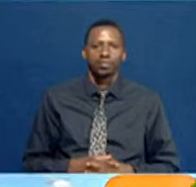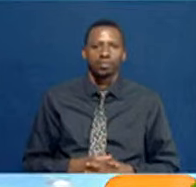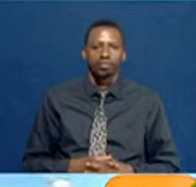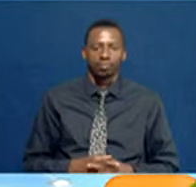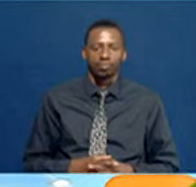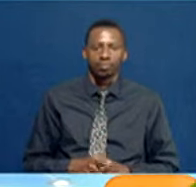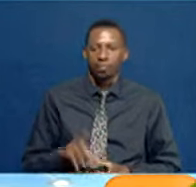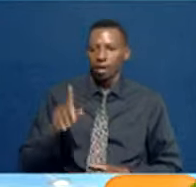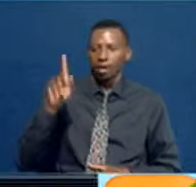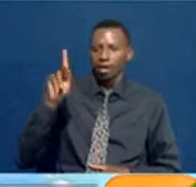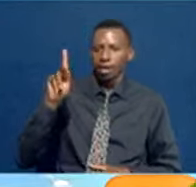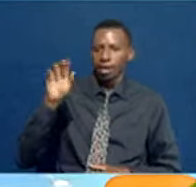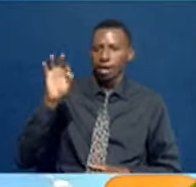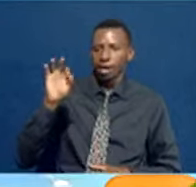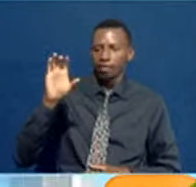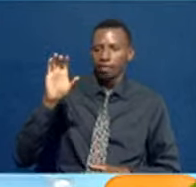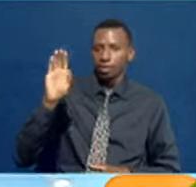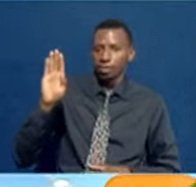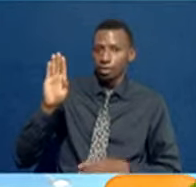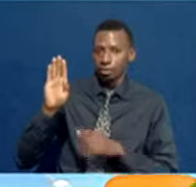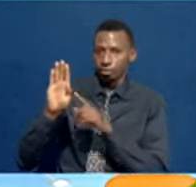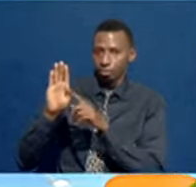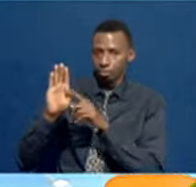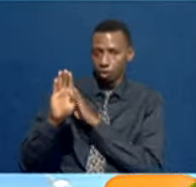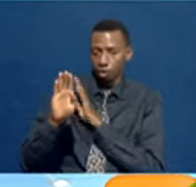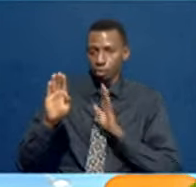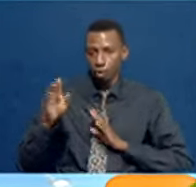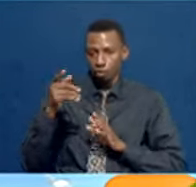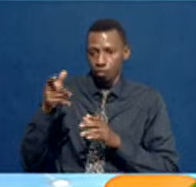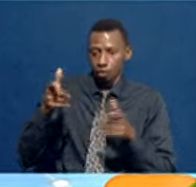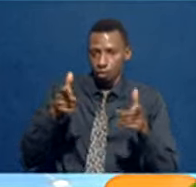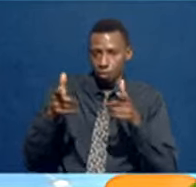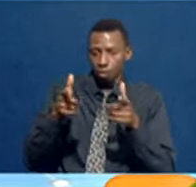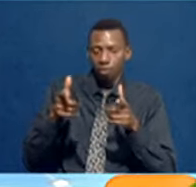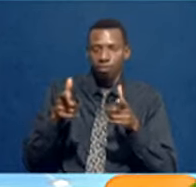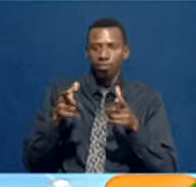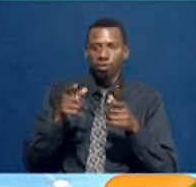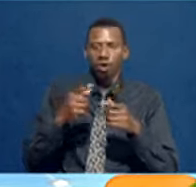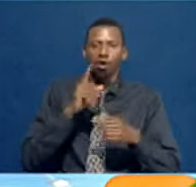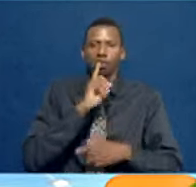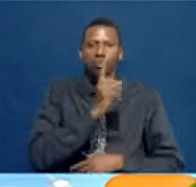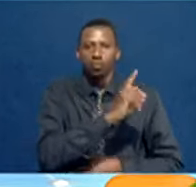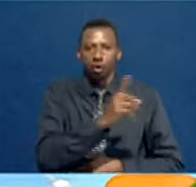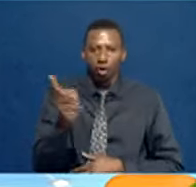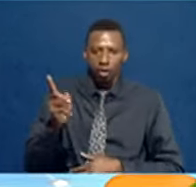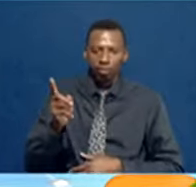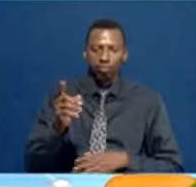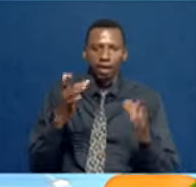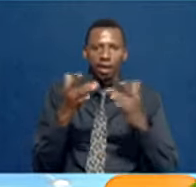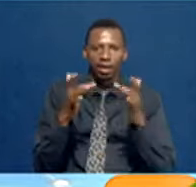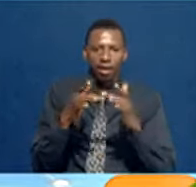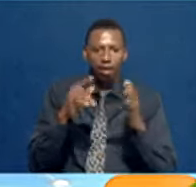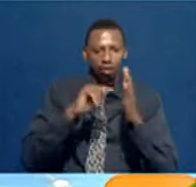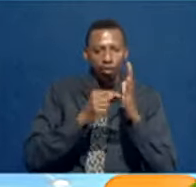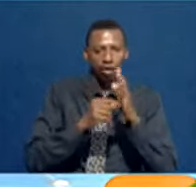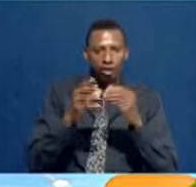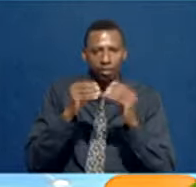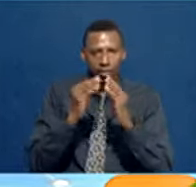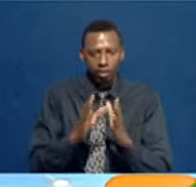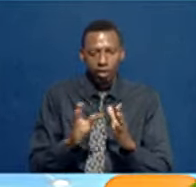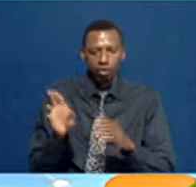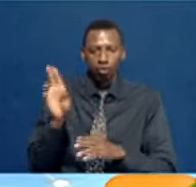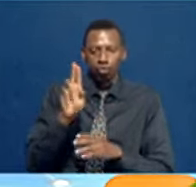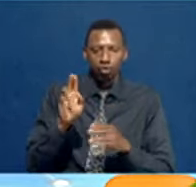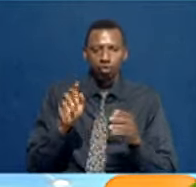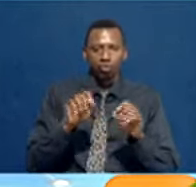The Kenya Film Classification Board has sounded a warning to online content creators using social media platforms to